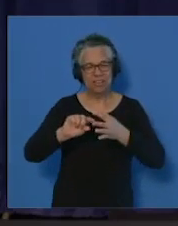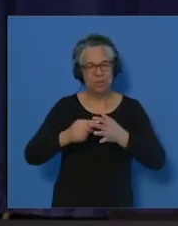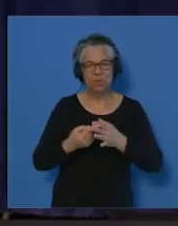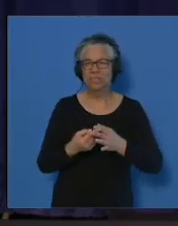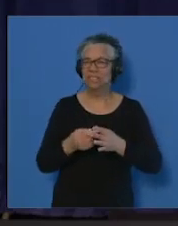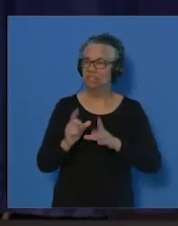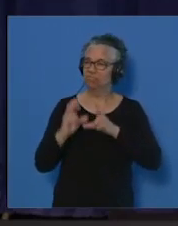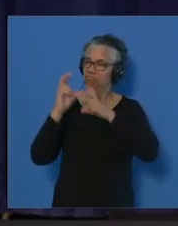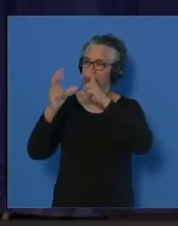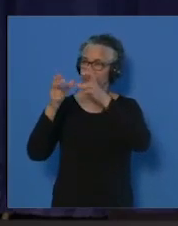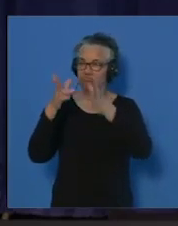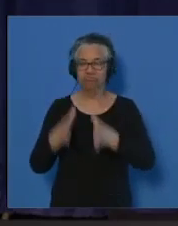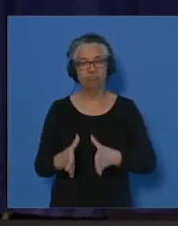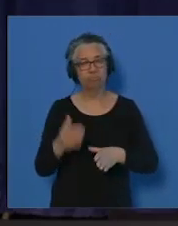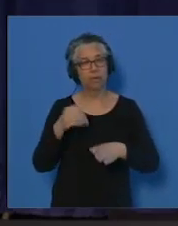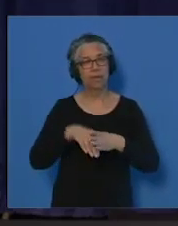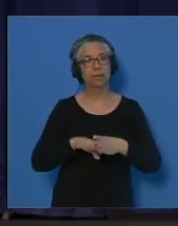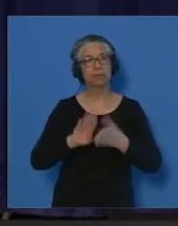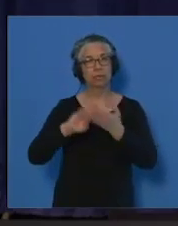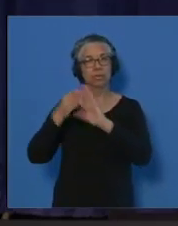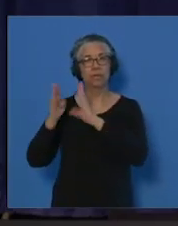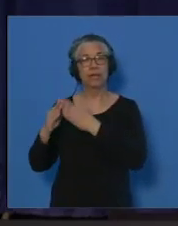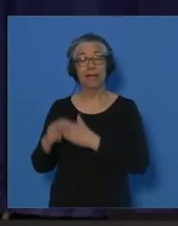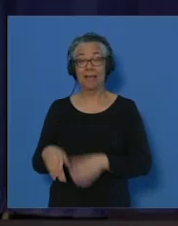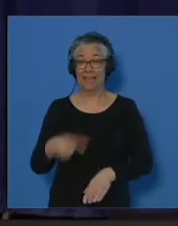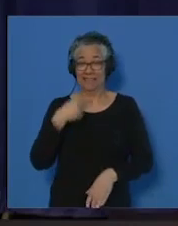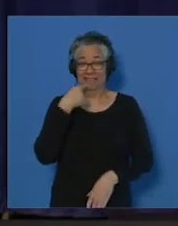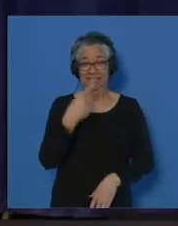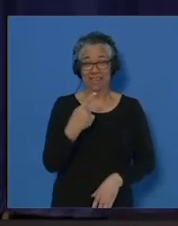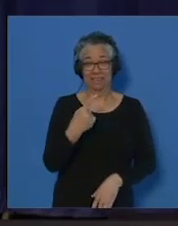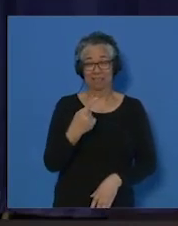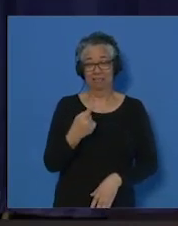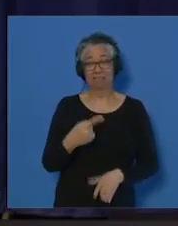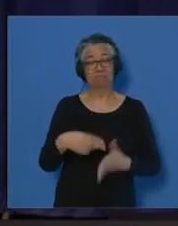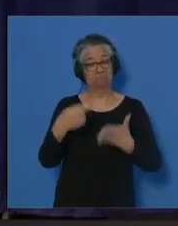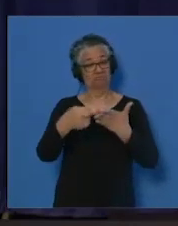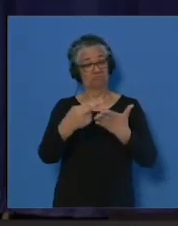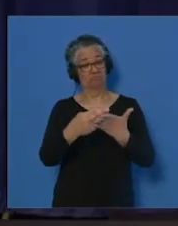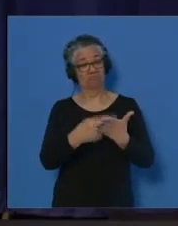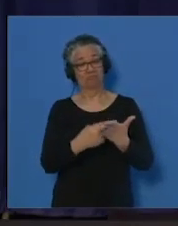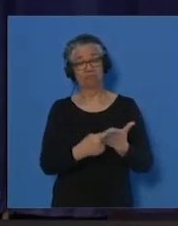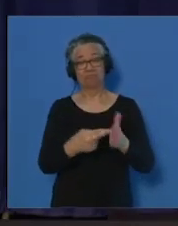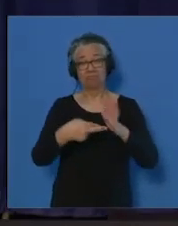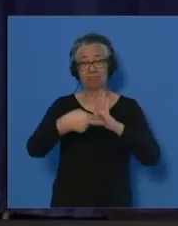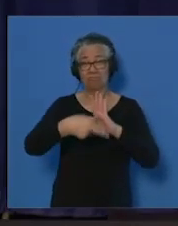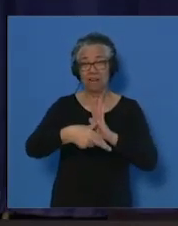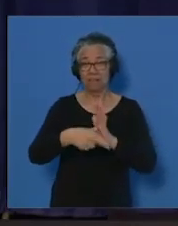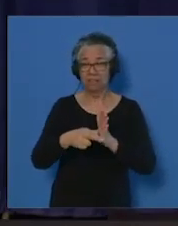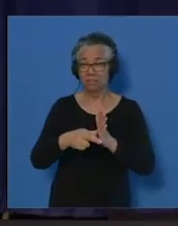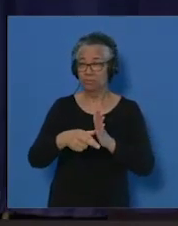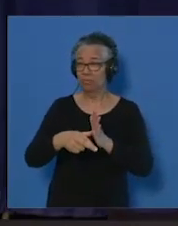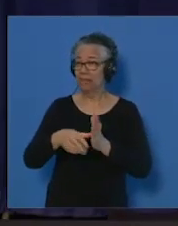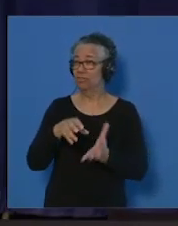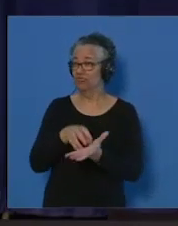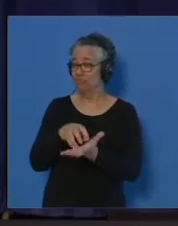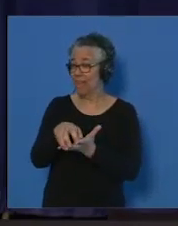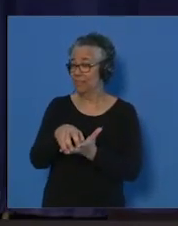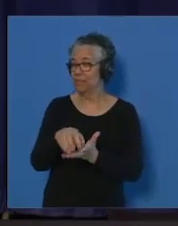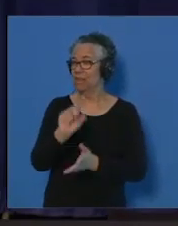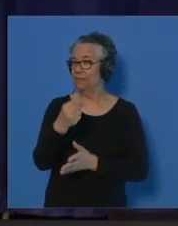community. I can confirm that the terms of reference have been drafted, and the first meeting will be held next